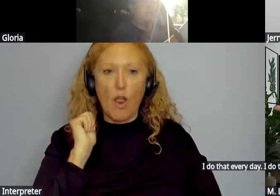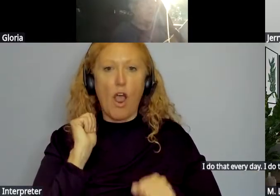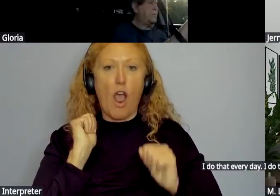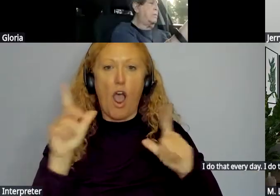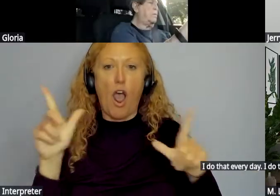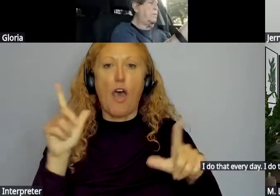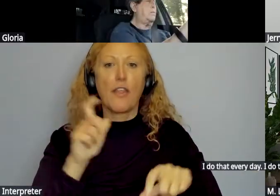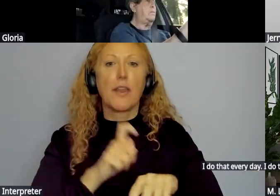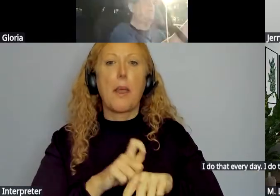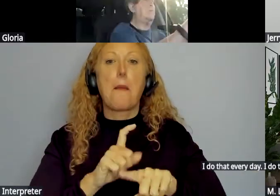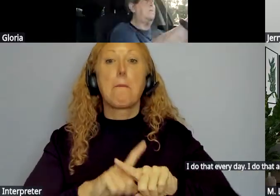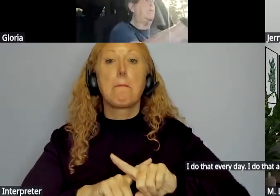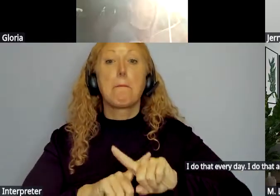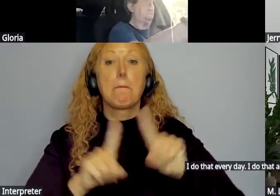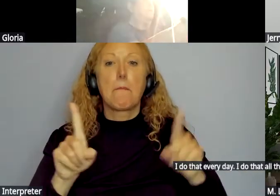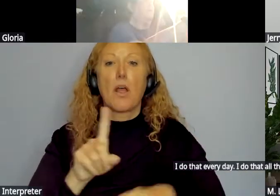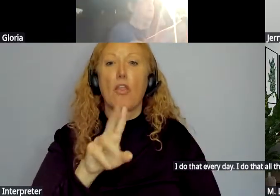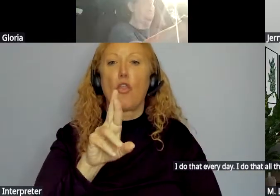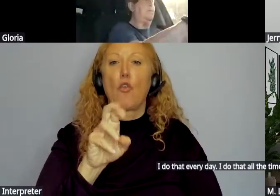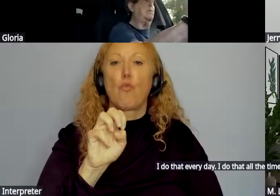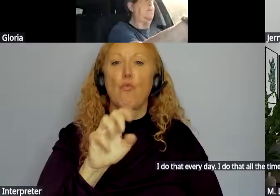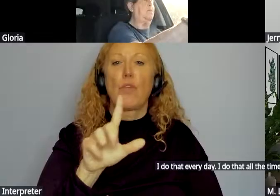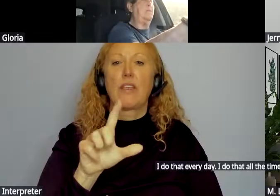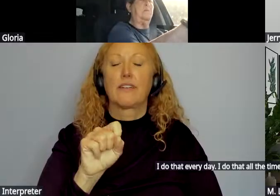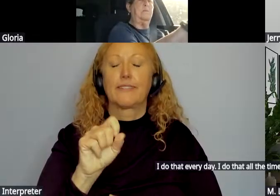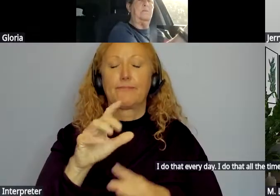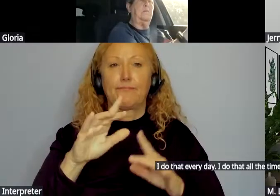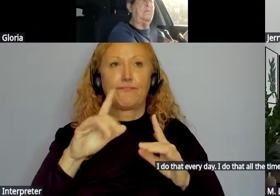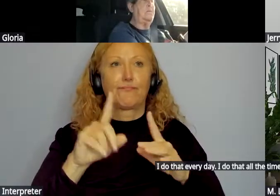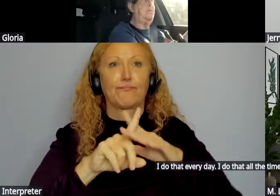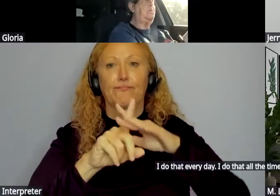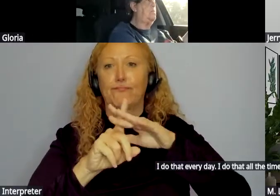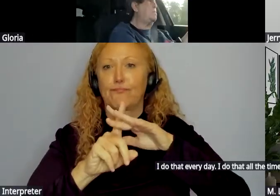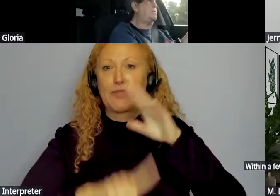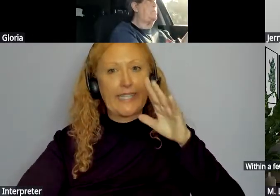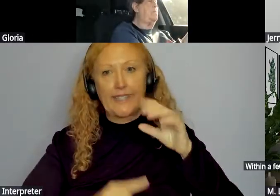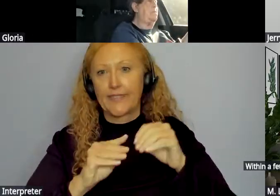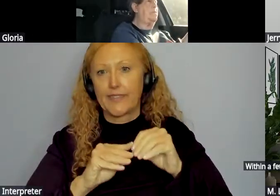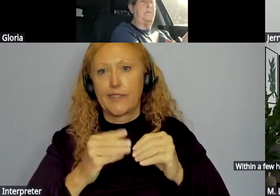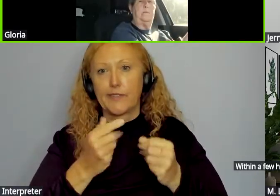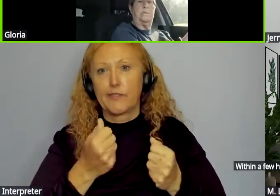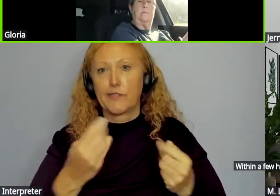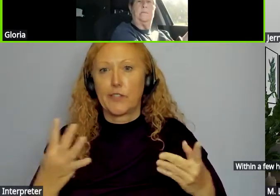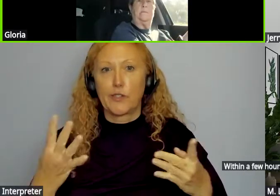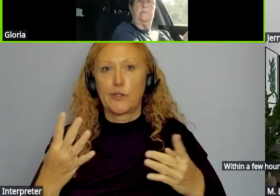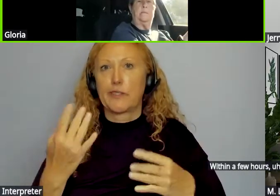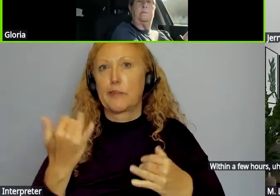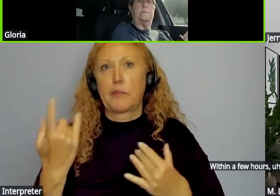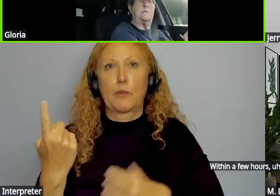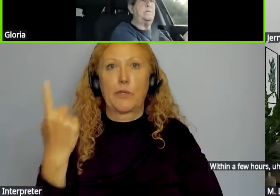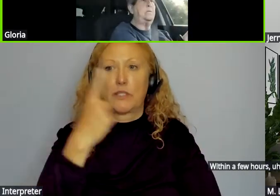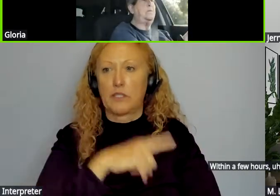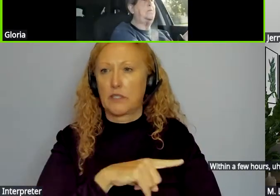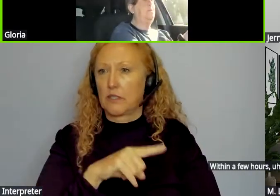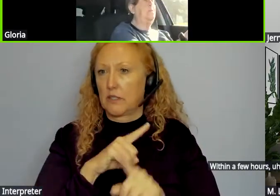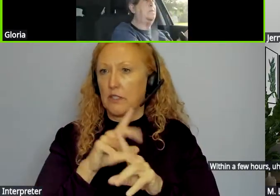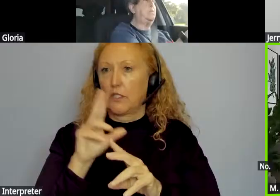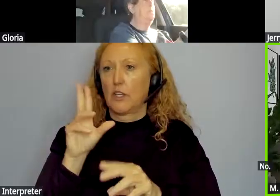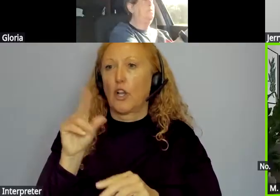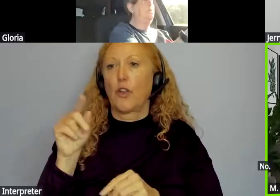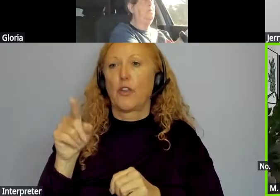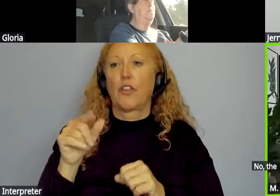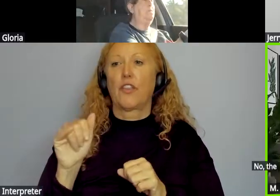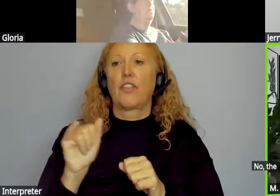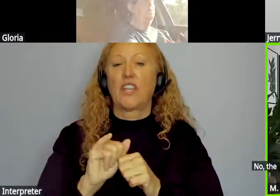Oh, then the Reels leave within a few hours, day or two. no, the